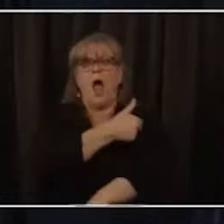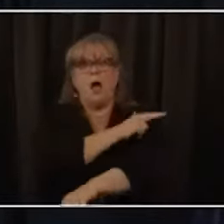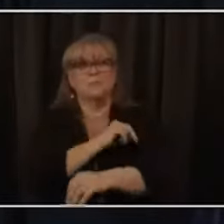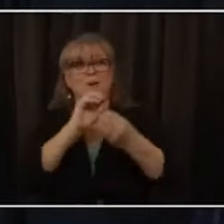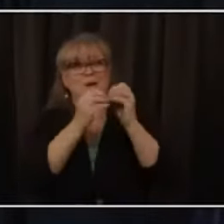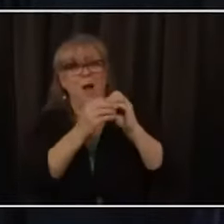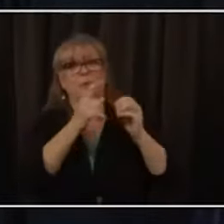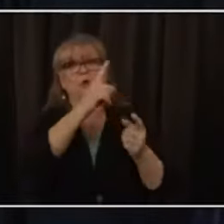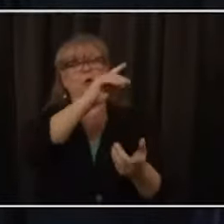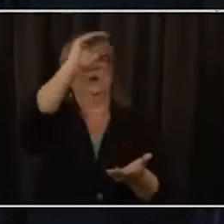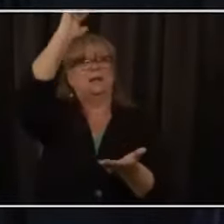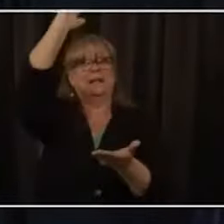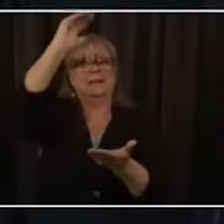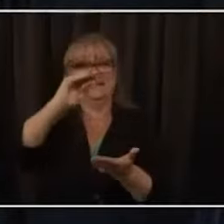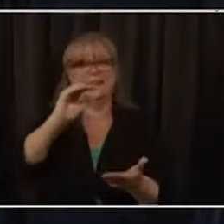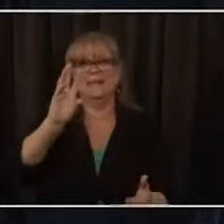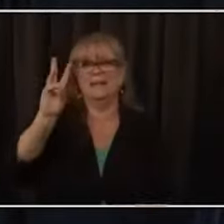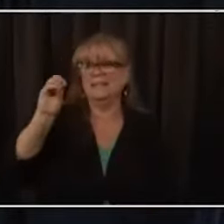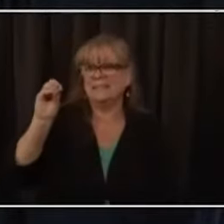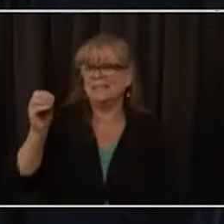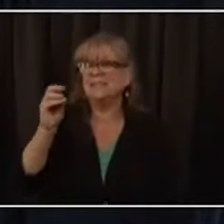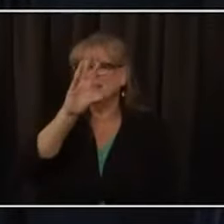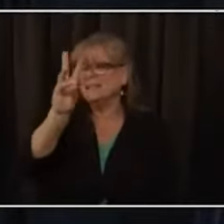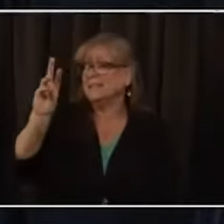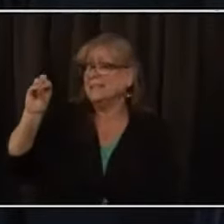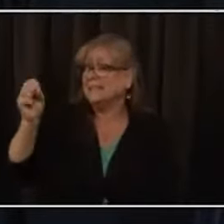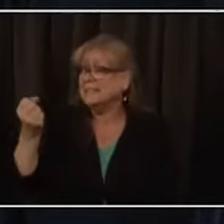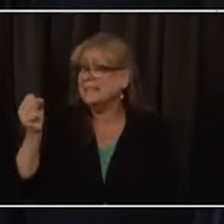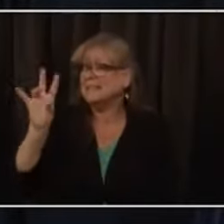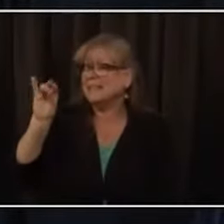70s, and 80s. Colorado has confirmed